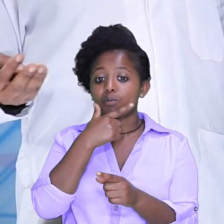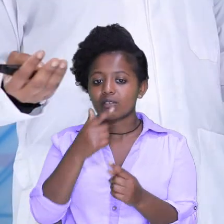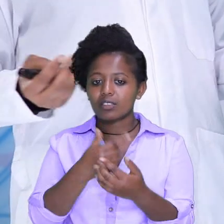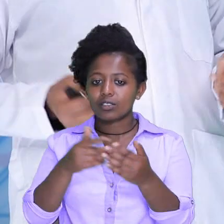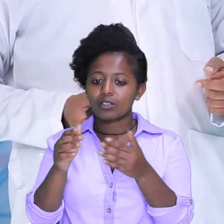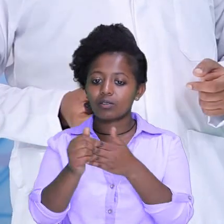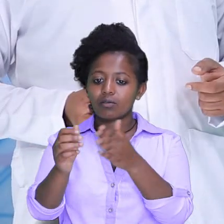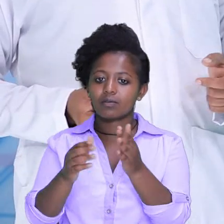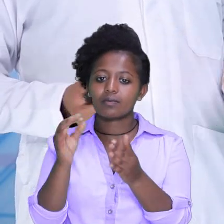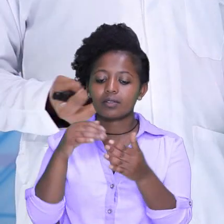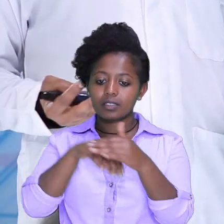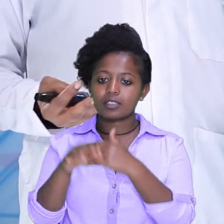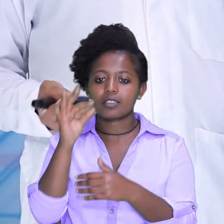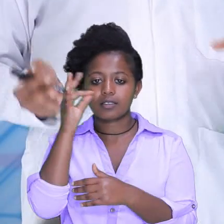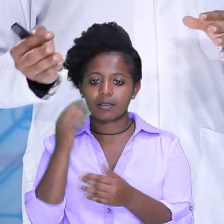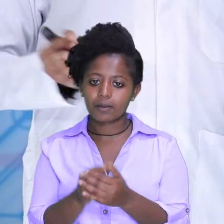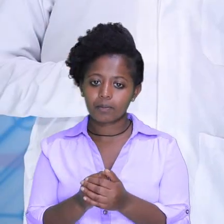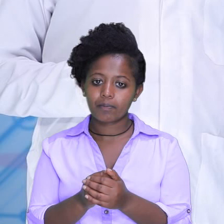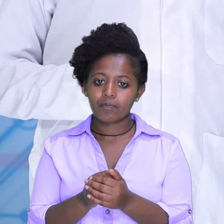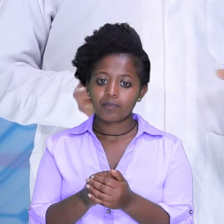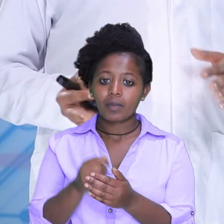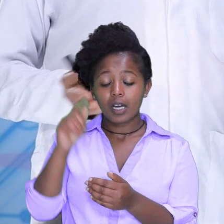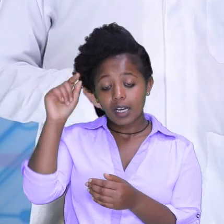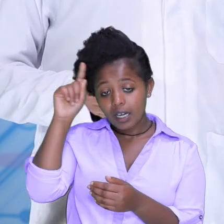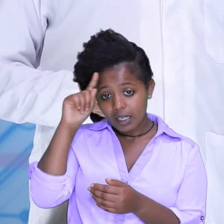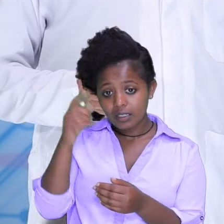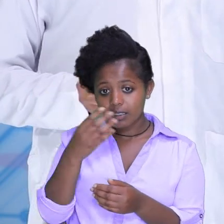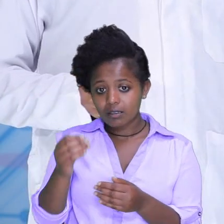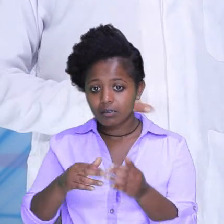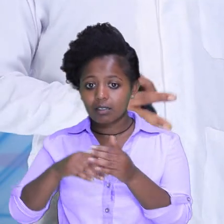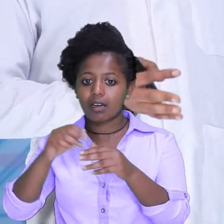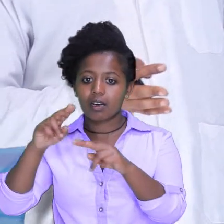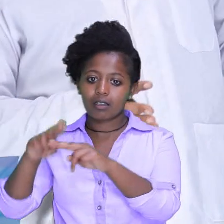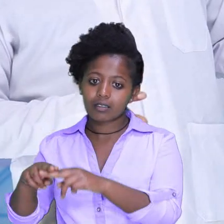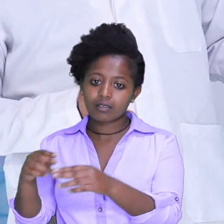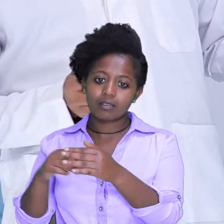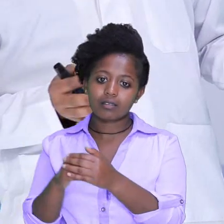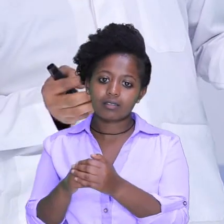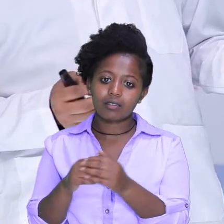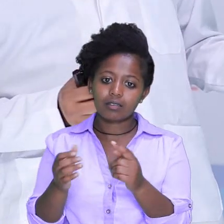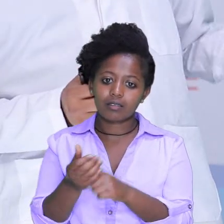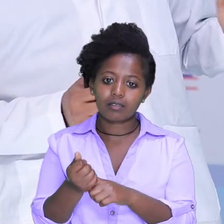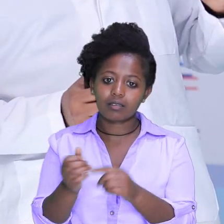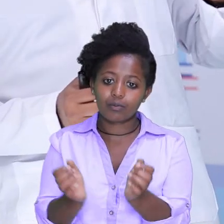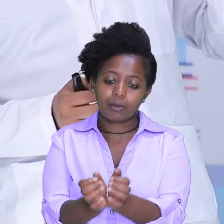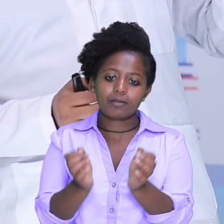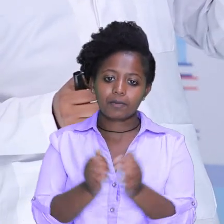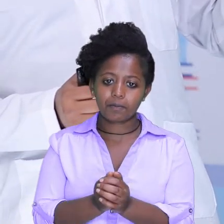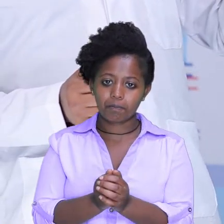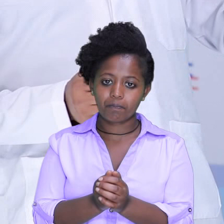rule in India. But Gandhi and Nehru was arrested, later released from